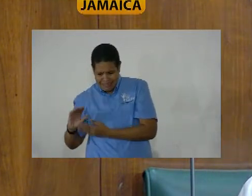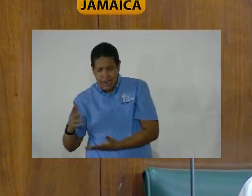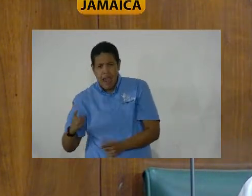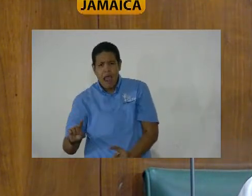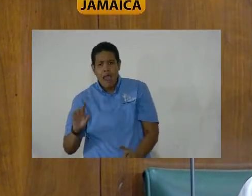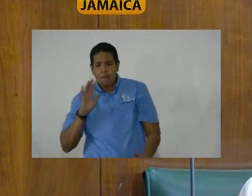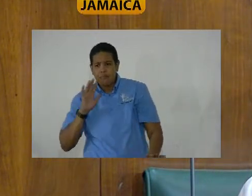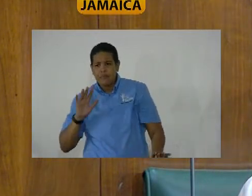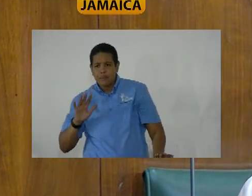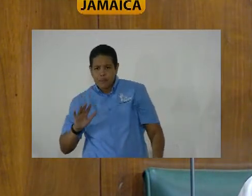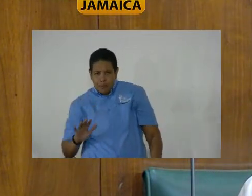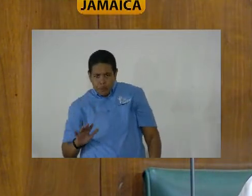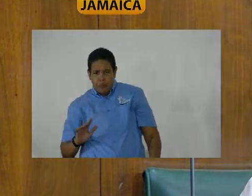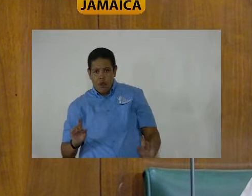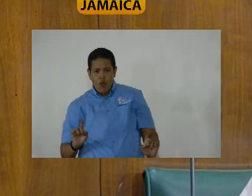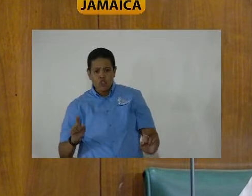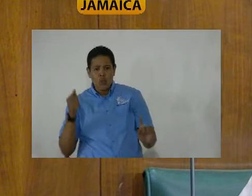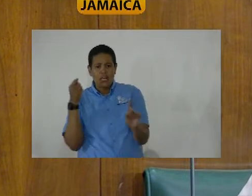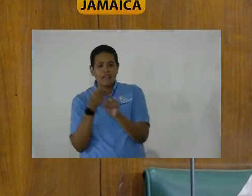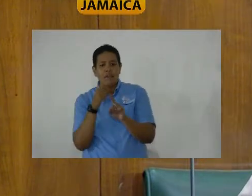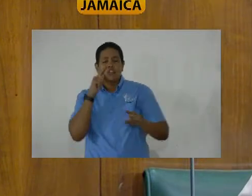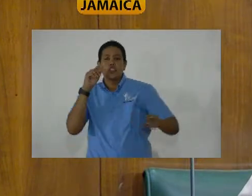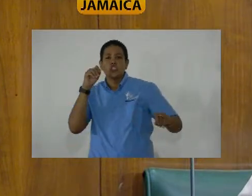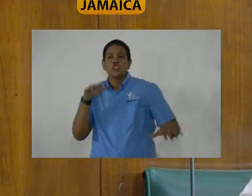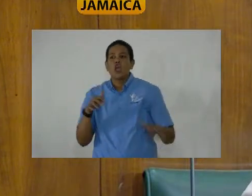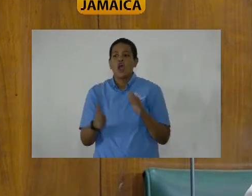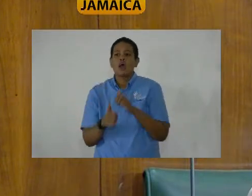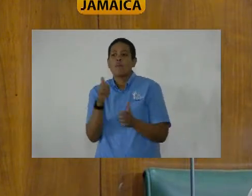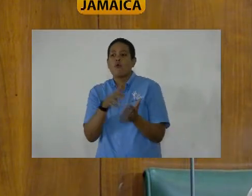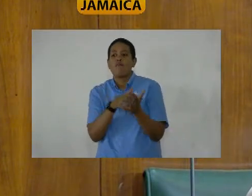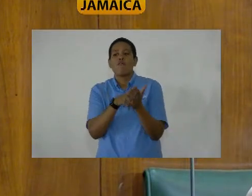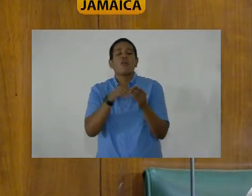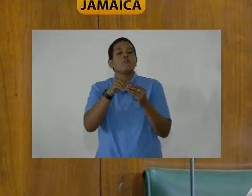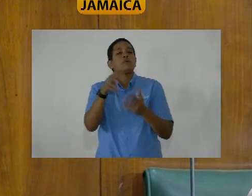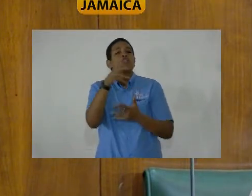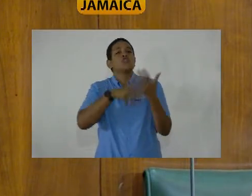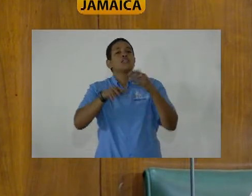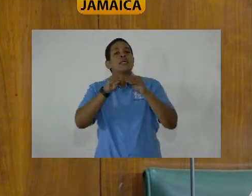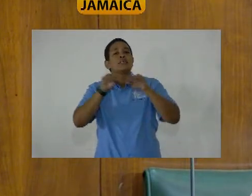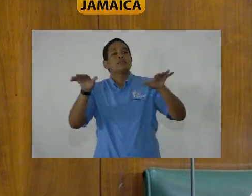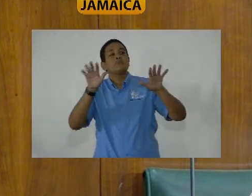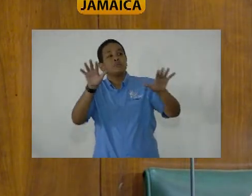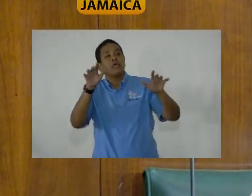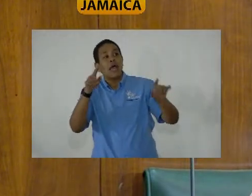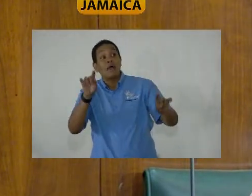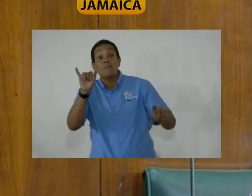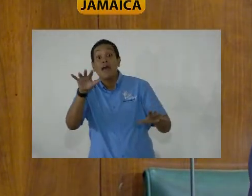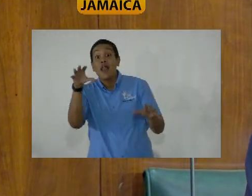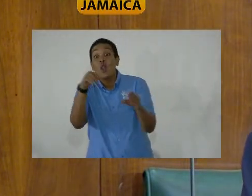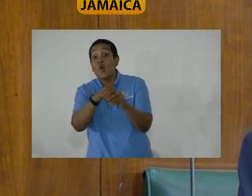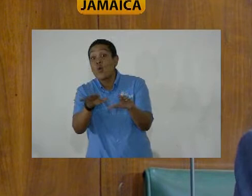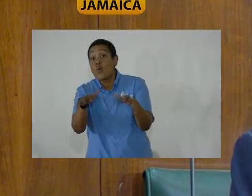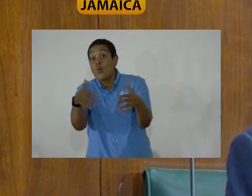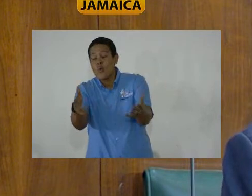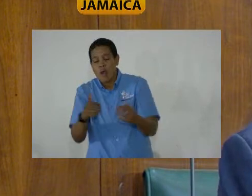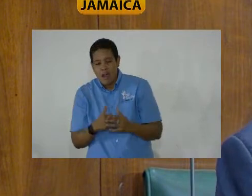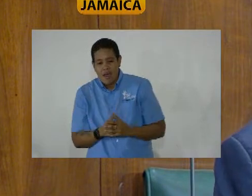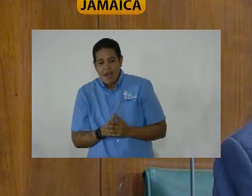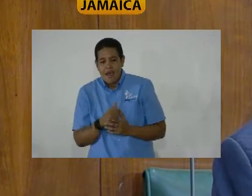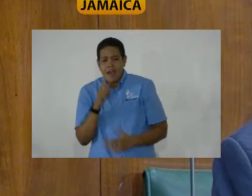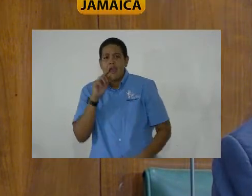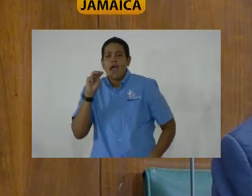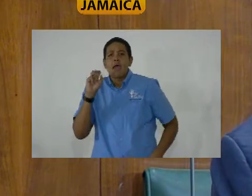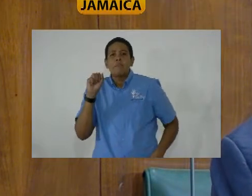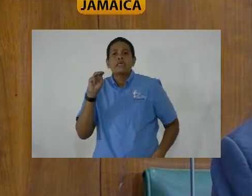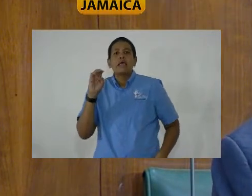cushion the effects of the shocks on the most vulnerable in the society. And that includes, Madam Speaker, the